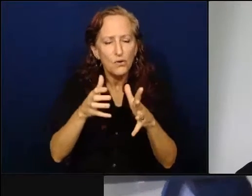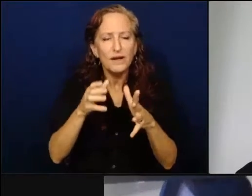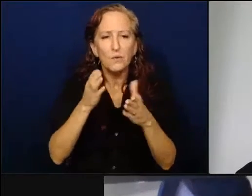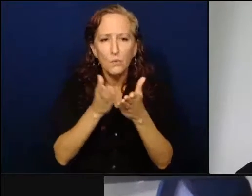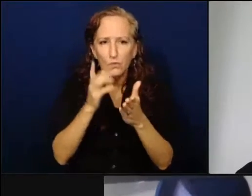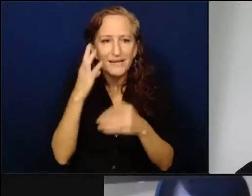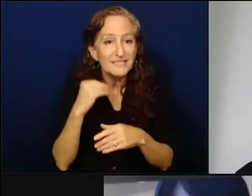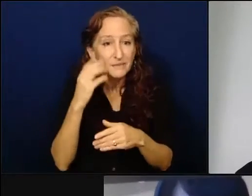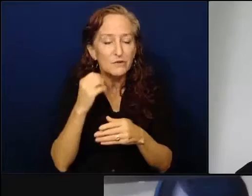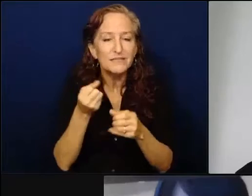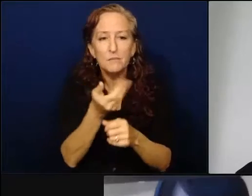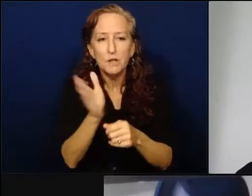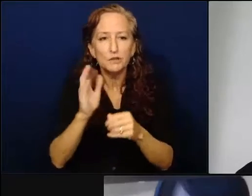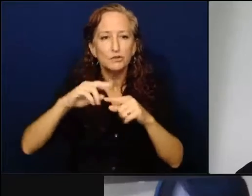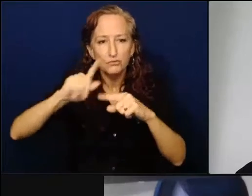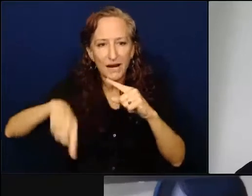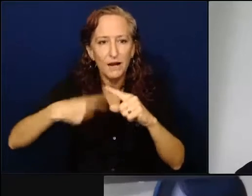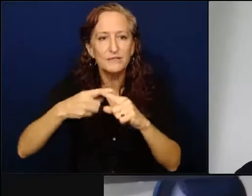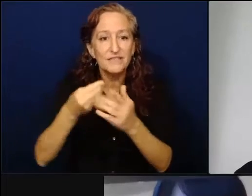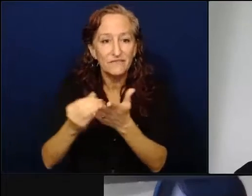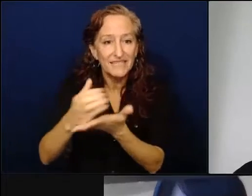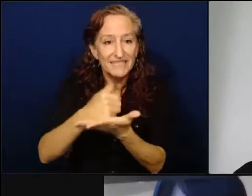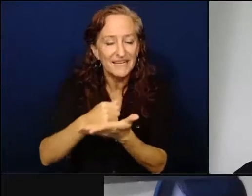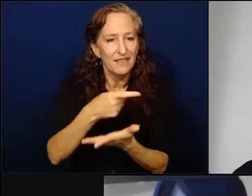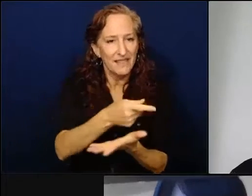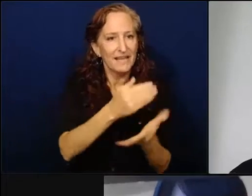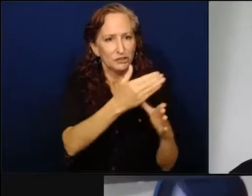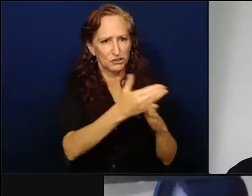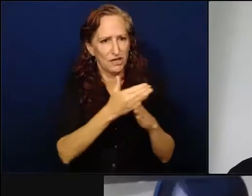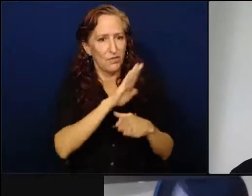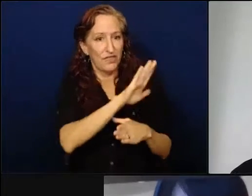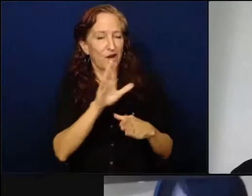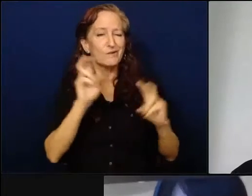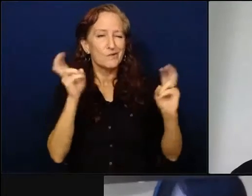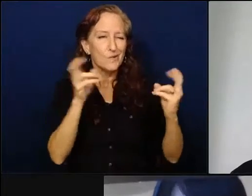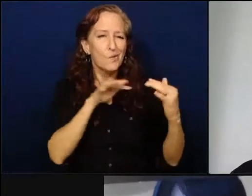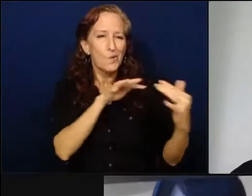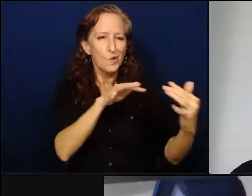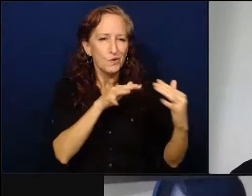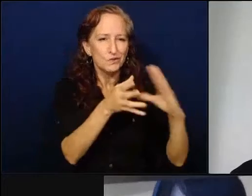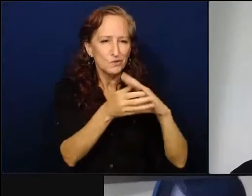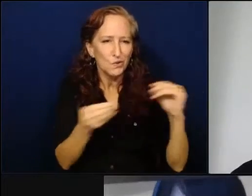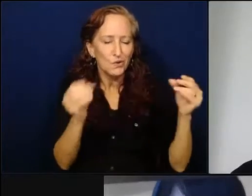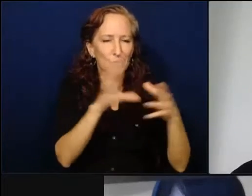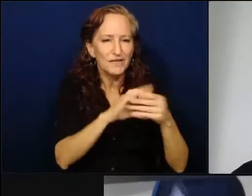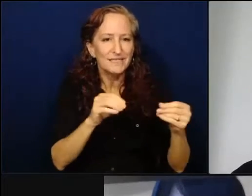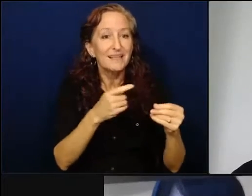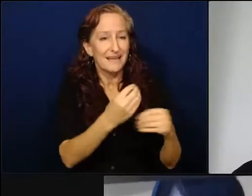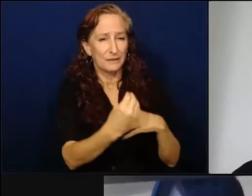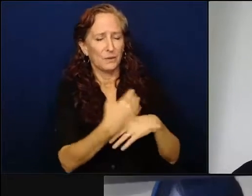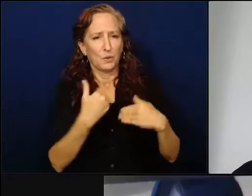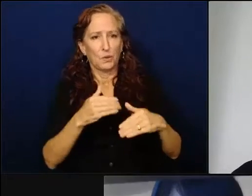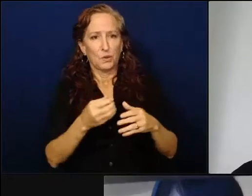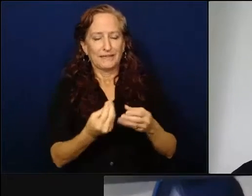and were telling me sort of the war stories from those stages of company development. And it created a lot more anxiety and pressure than